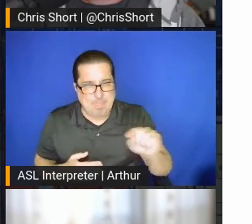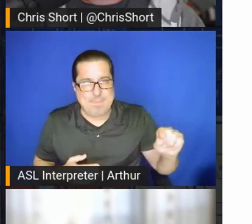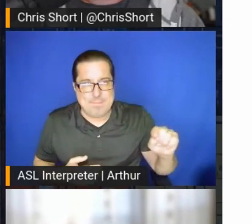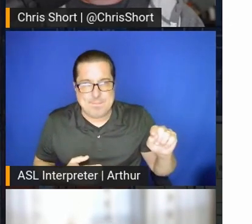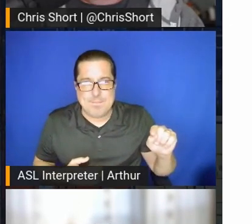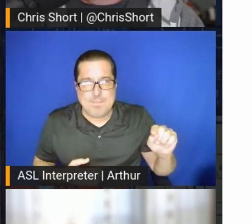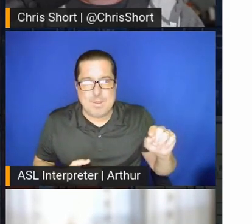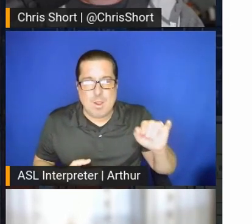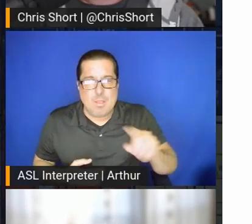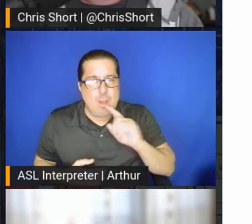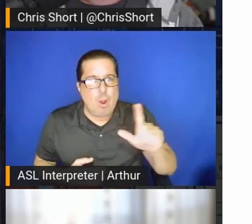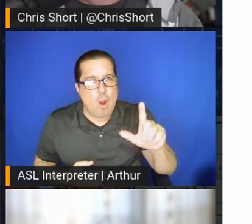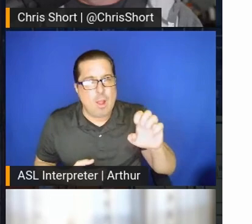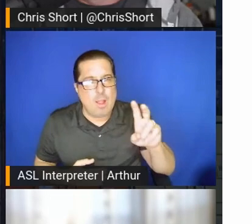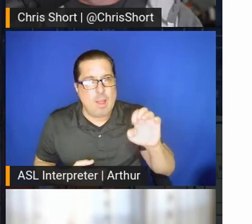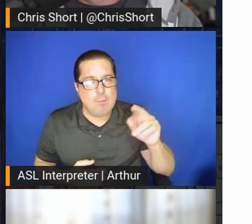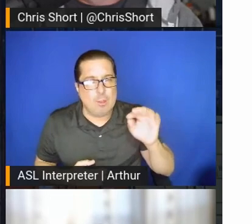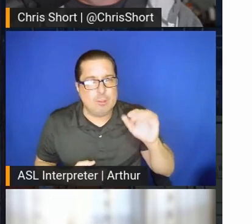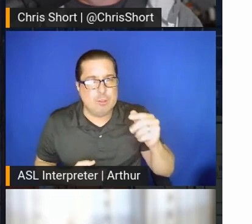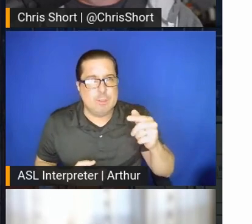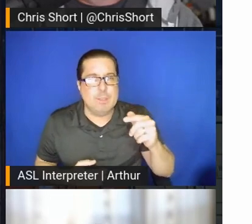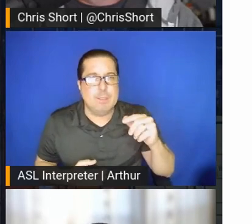that are leveraging BPF today.